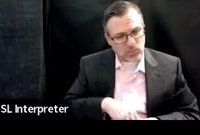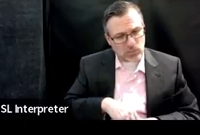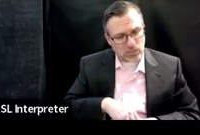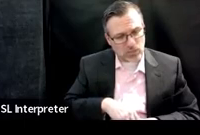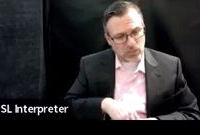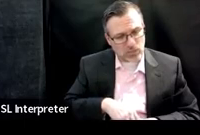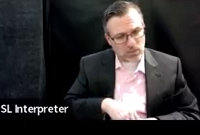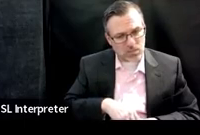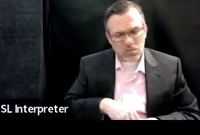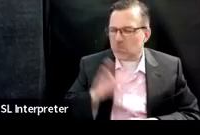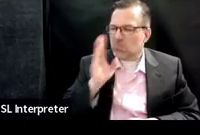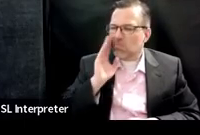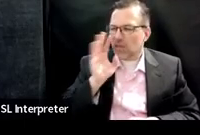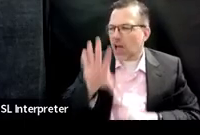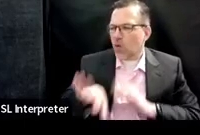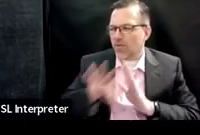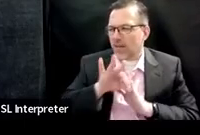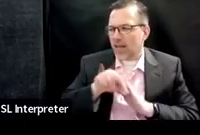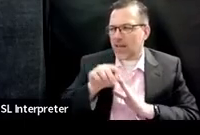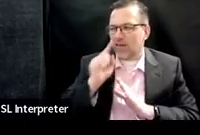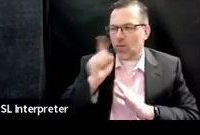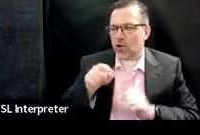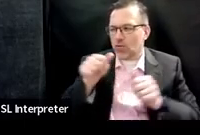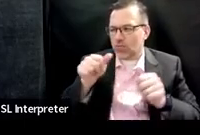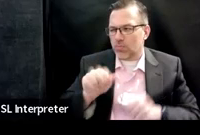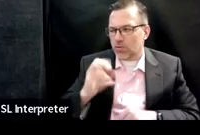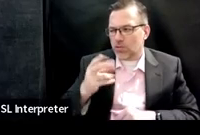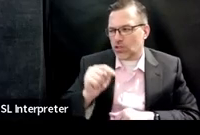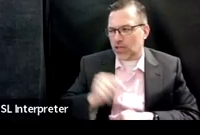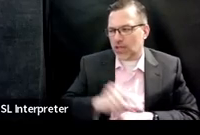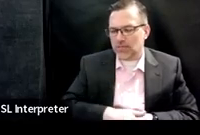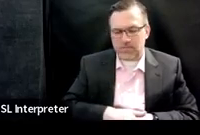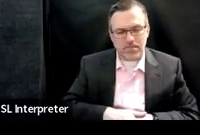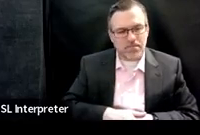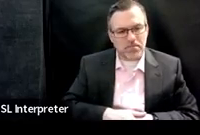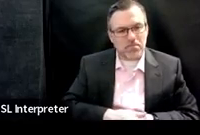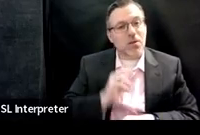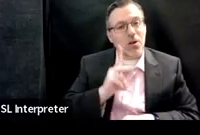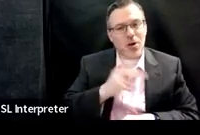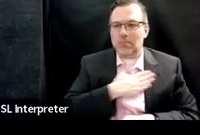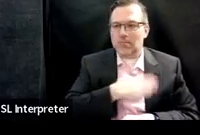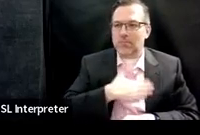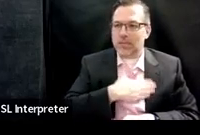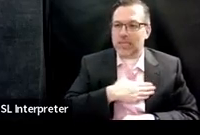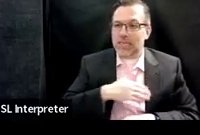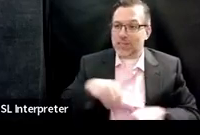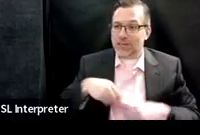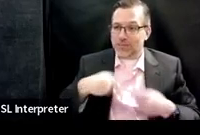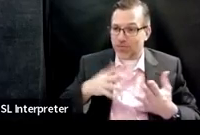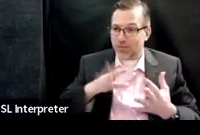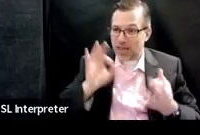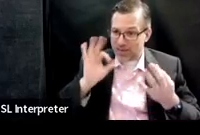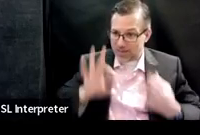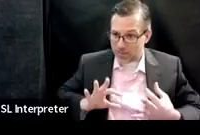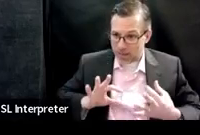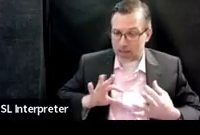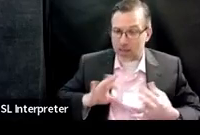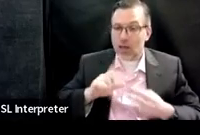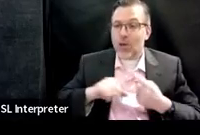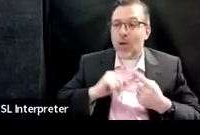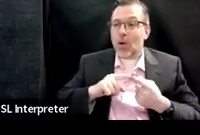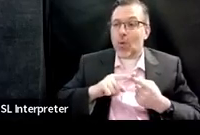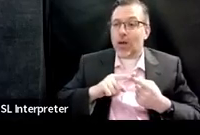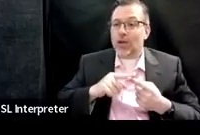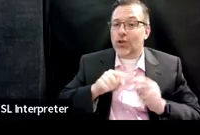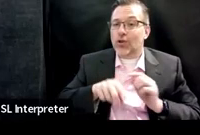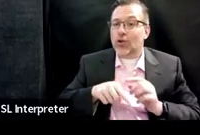I can find it. Okay. All right. So yeah. So if you can give us some feedback, that would be great. And then when you're asked to select the training